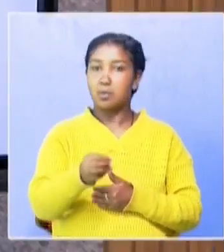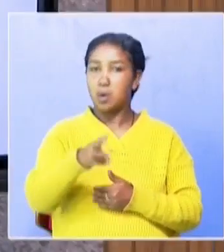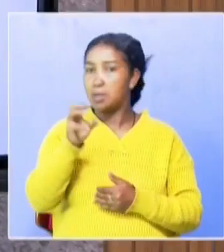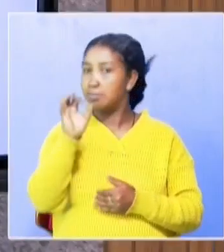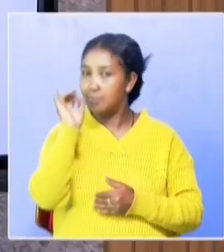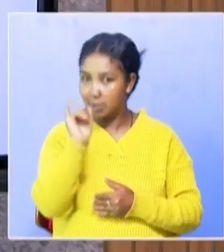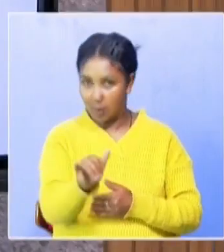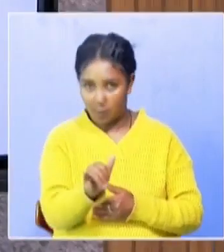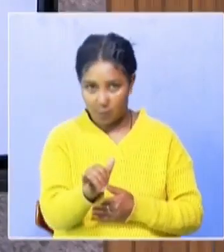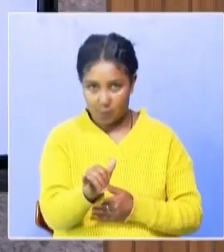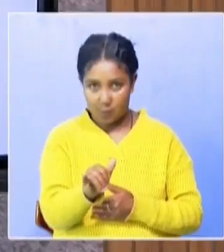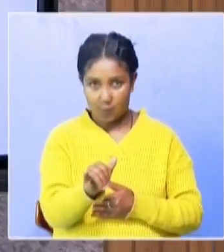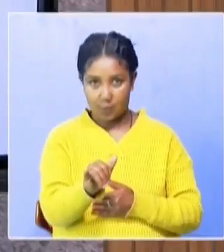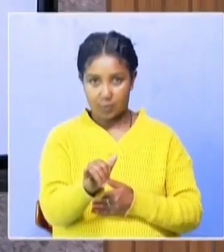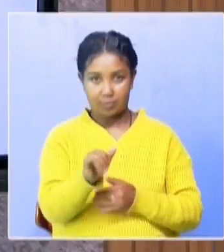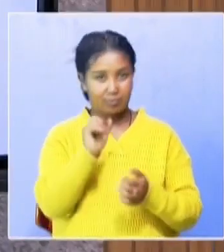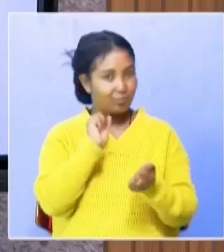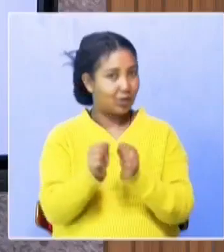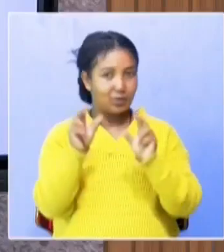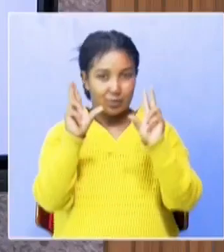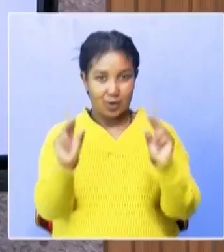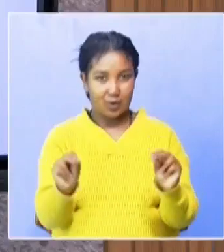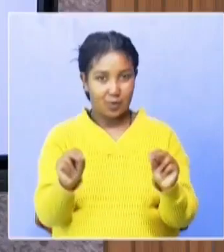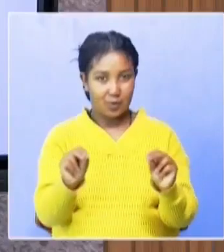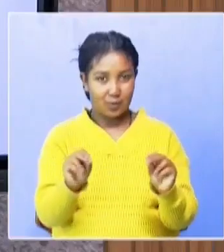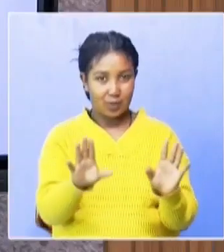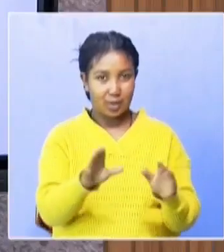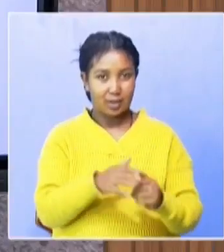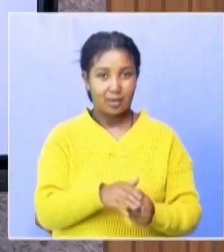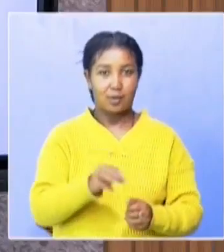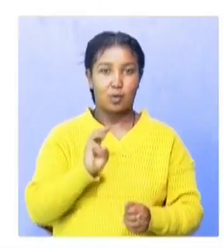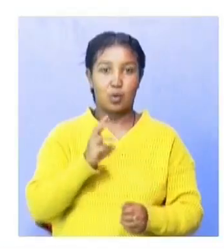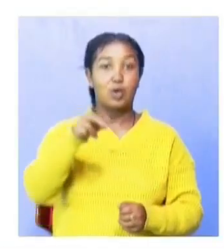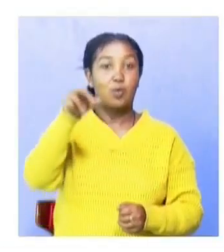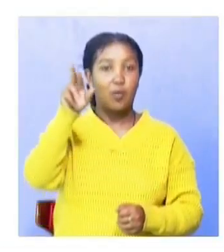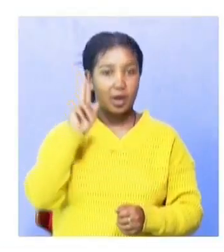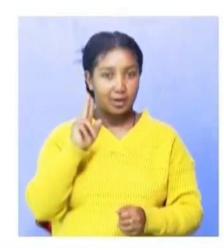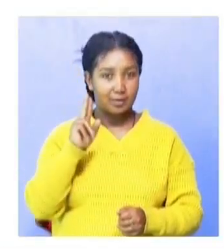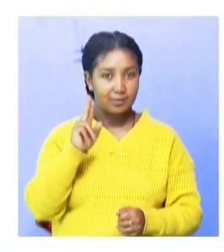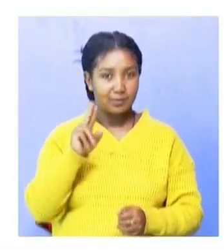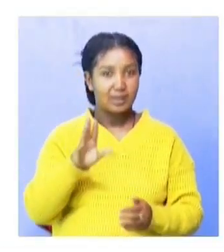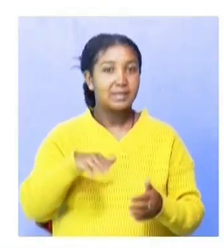there. It may not be changed. Okay? We were.